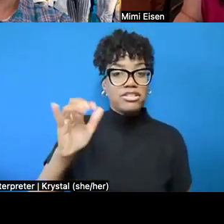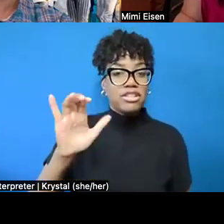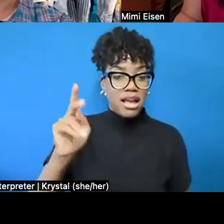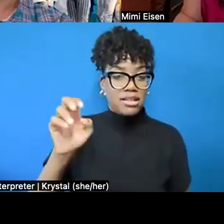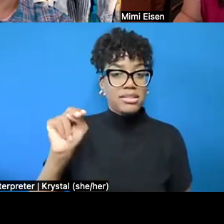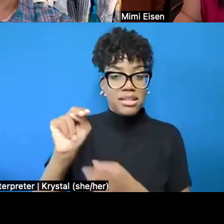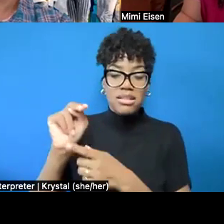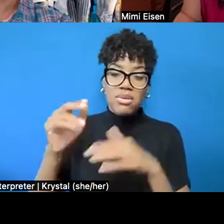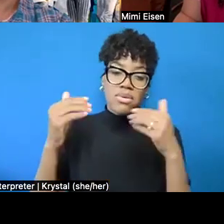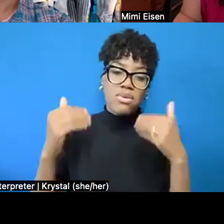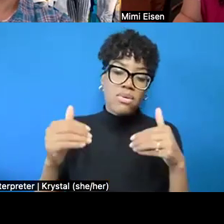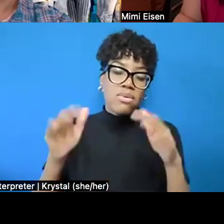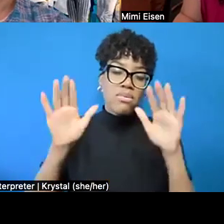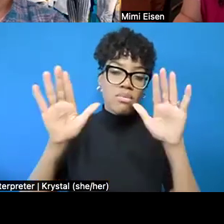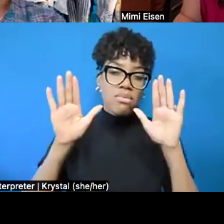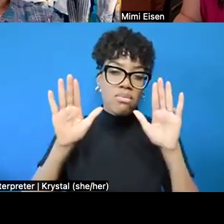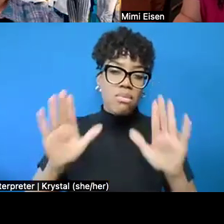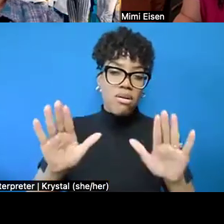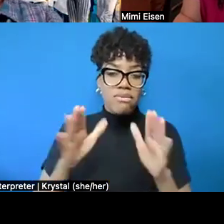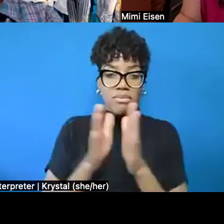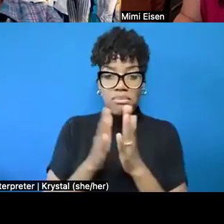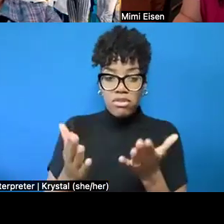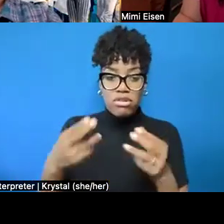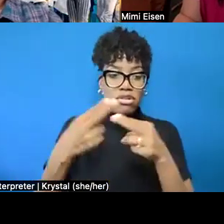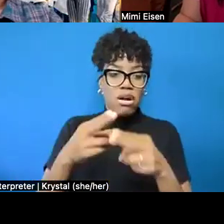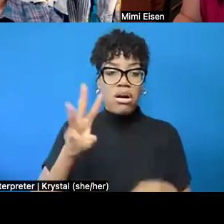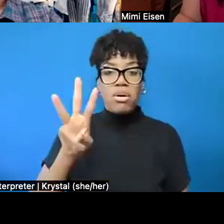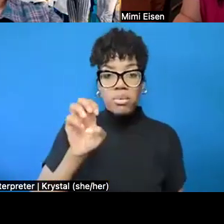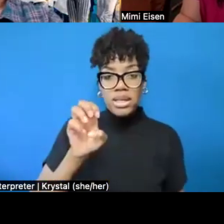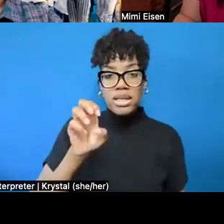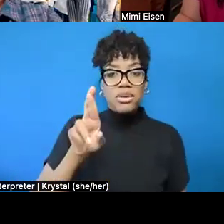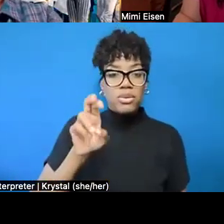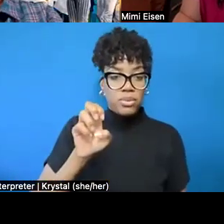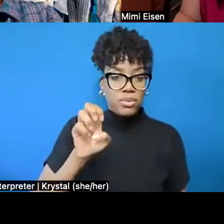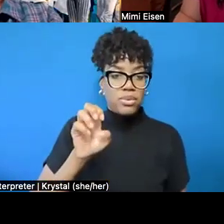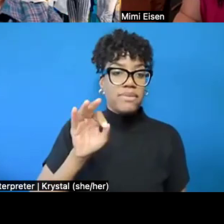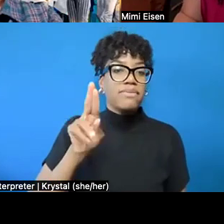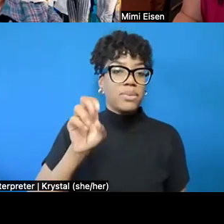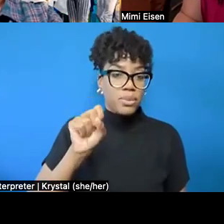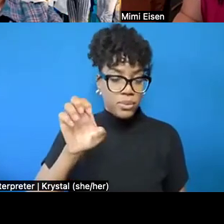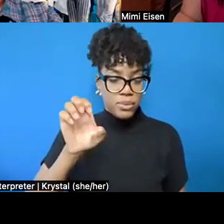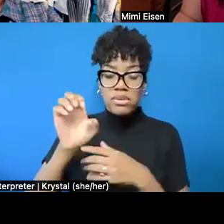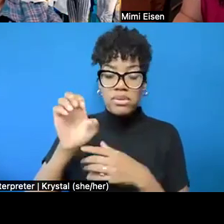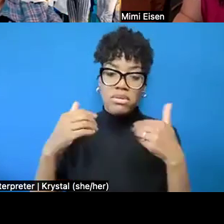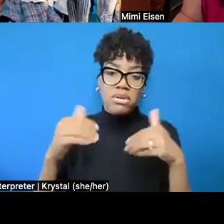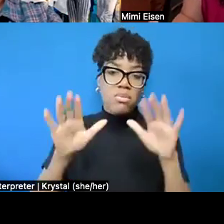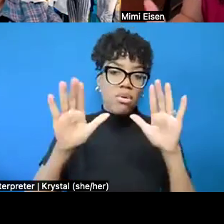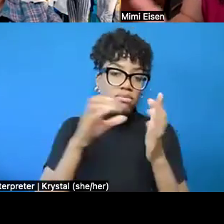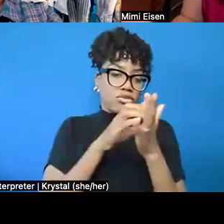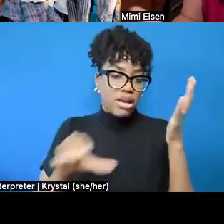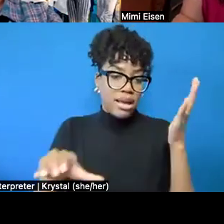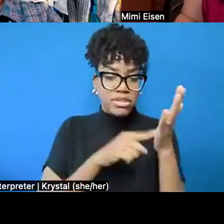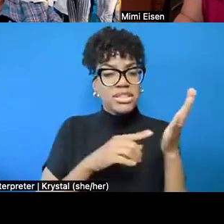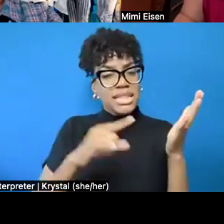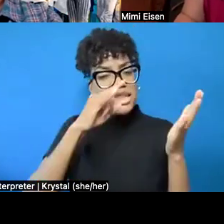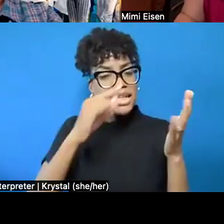revolutions in her book We Refuse, because it's really kid friendly. And I wrote some discussion questions to go along with it, and